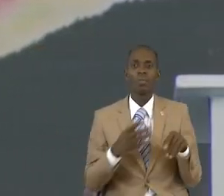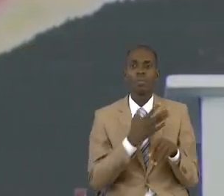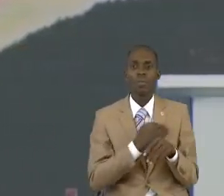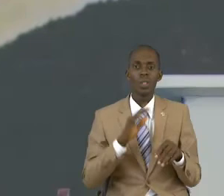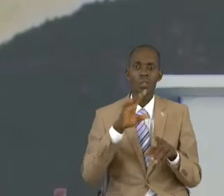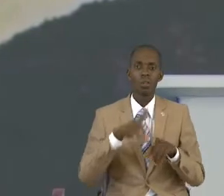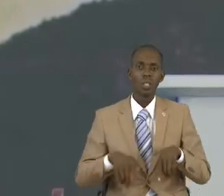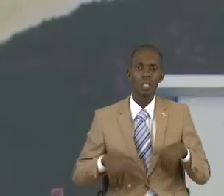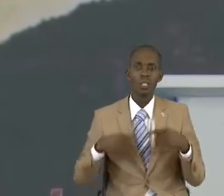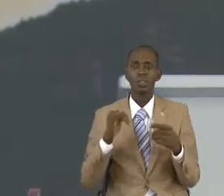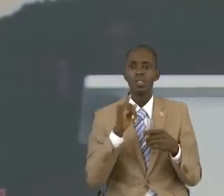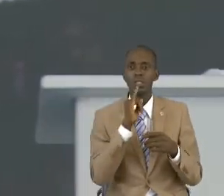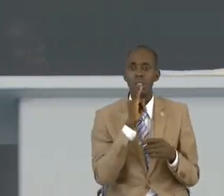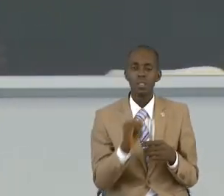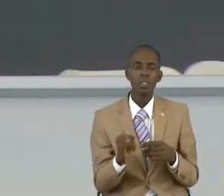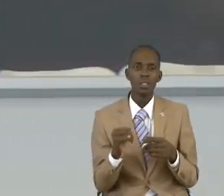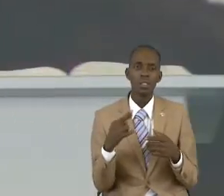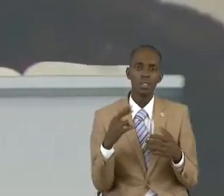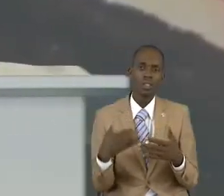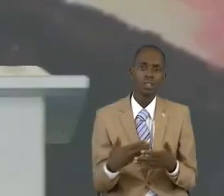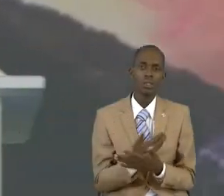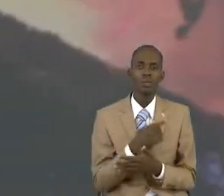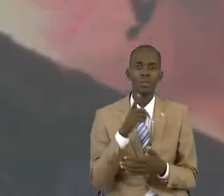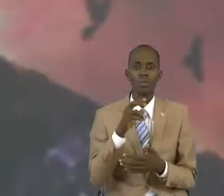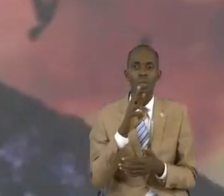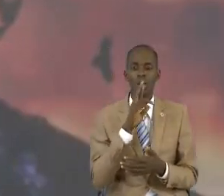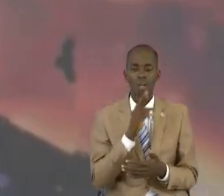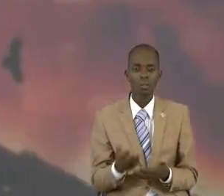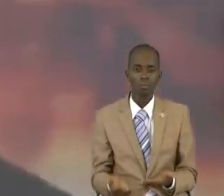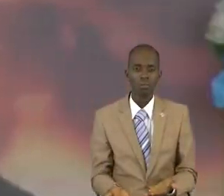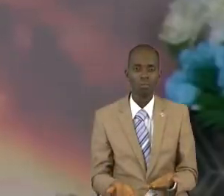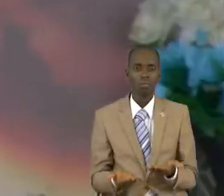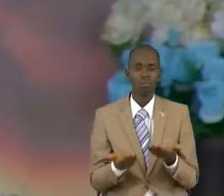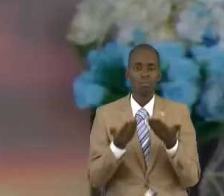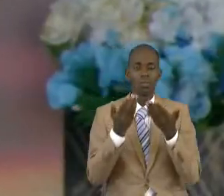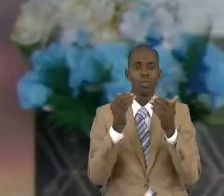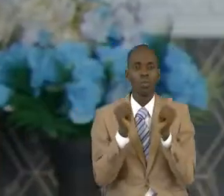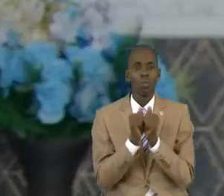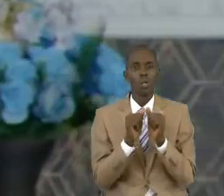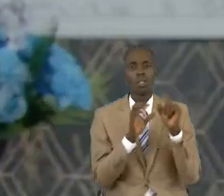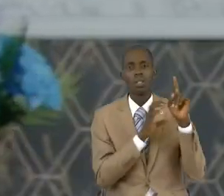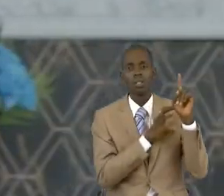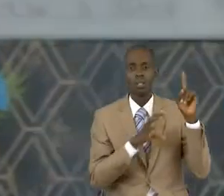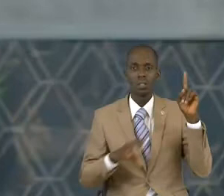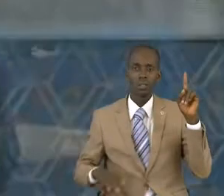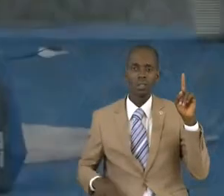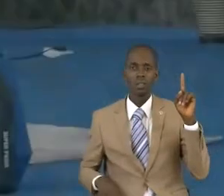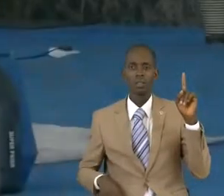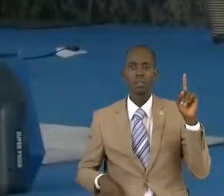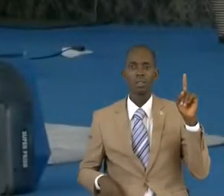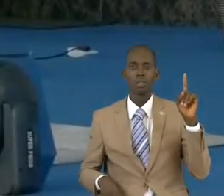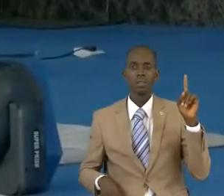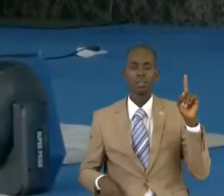is renewed. You are risen with Christ. You have